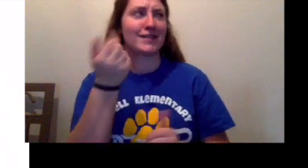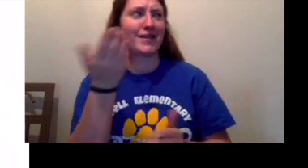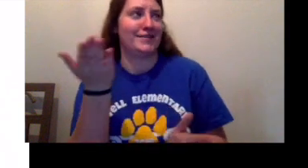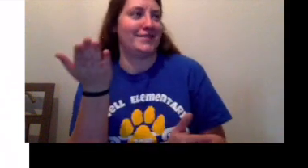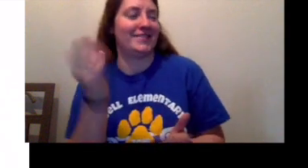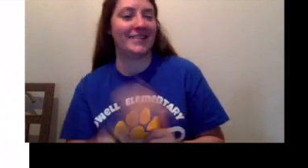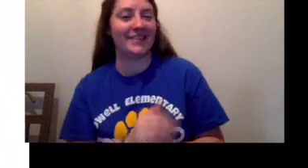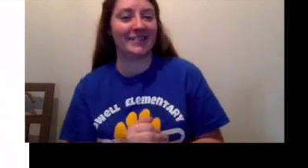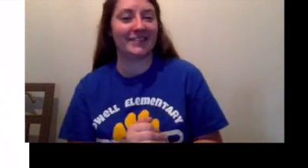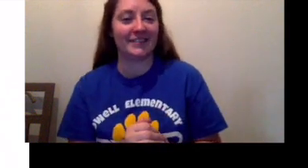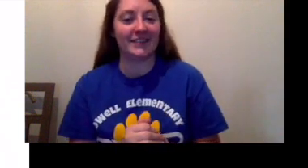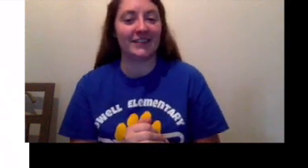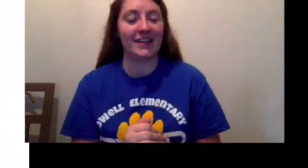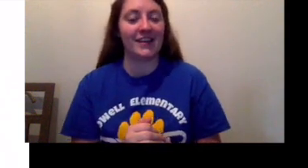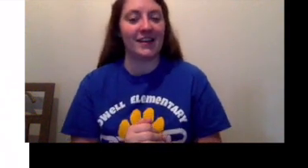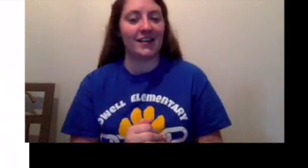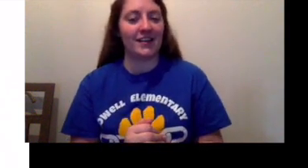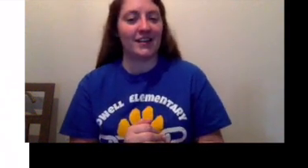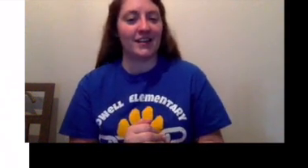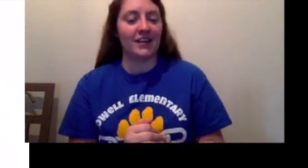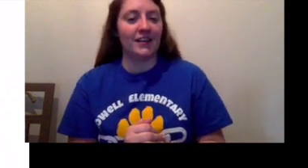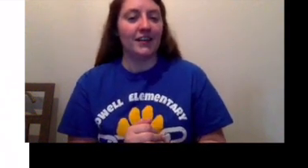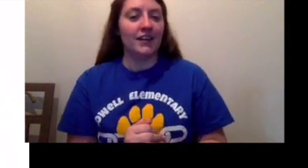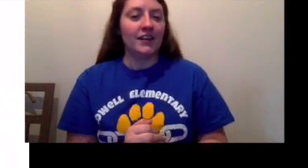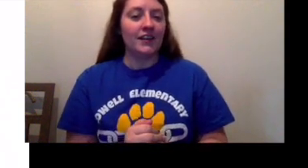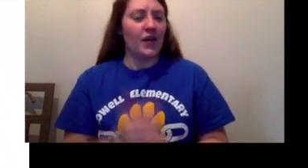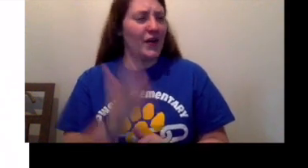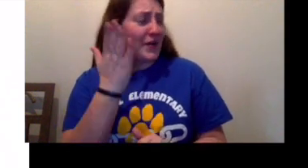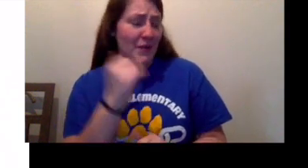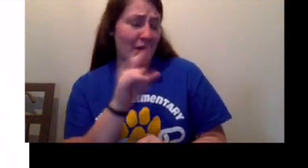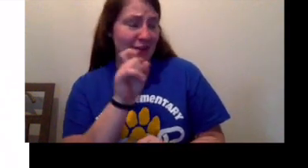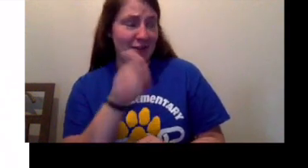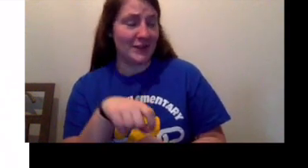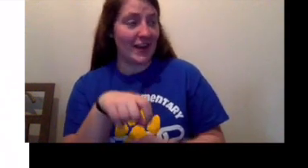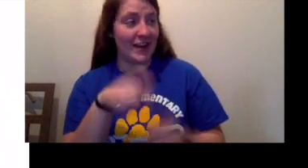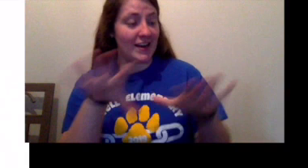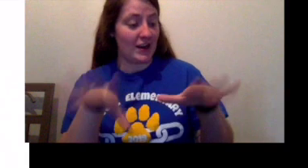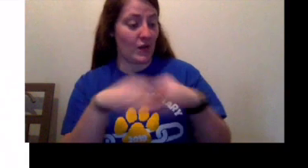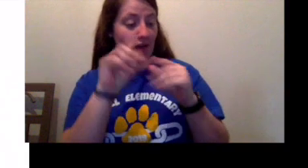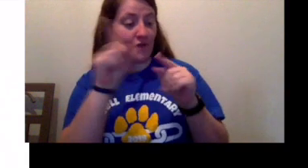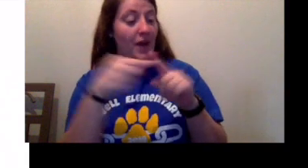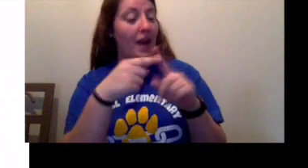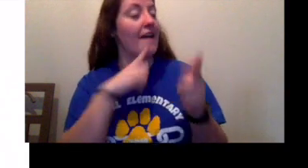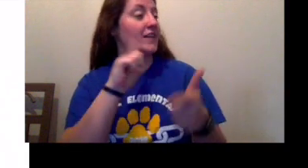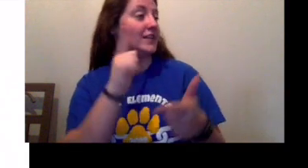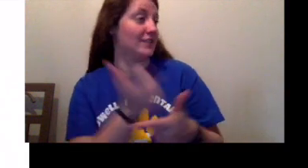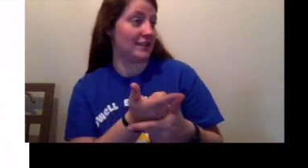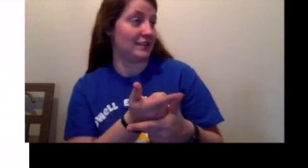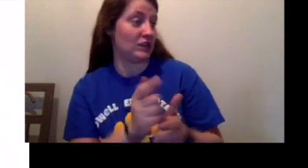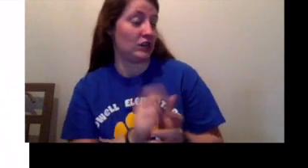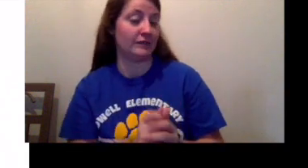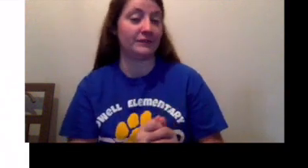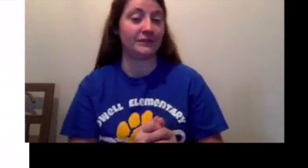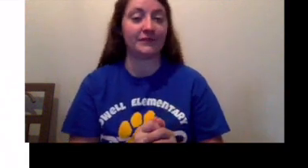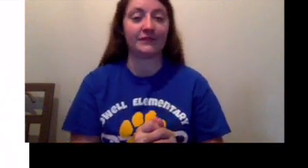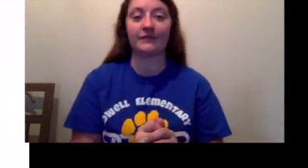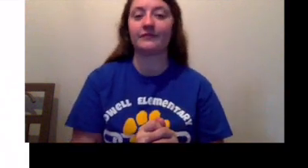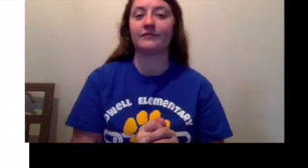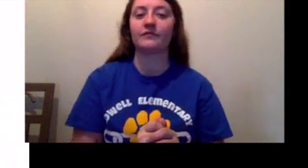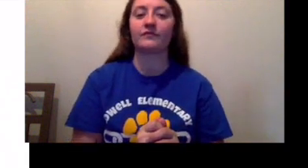near the kitchen door. Why do I need a wife when I have a sister? He asked in his booming